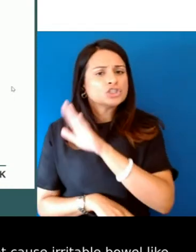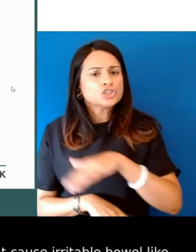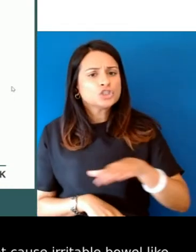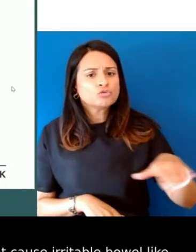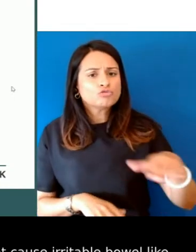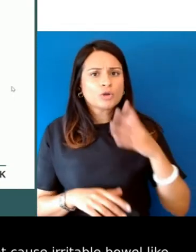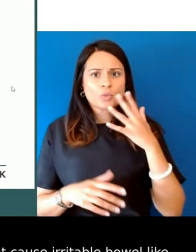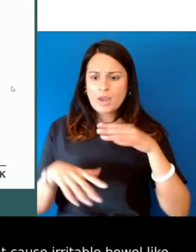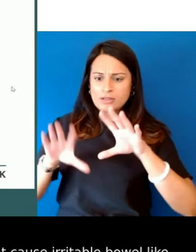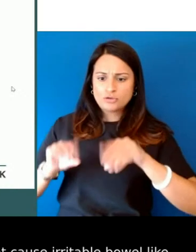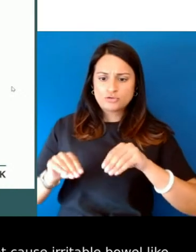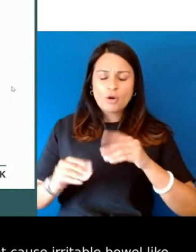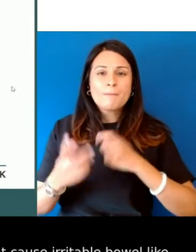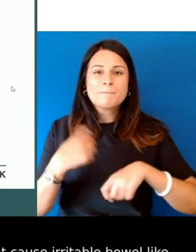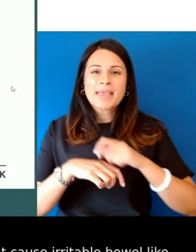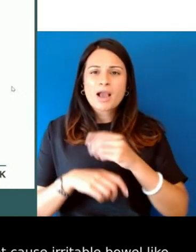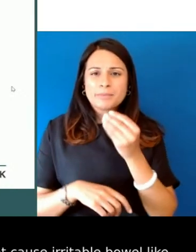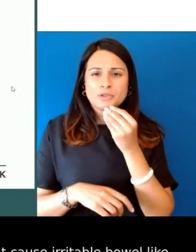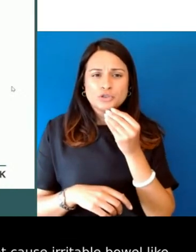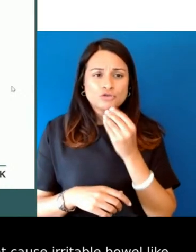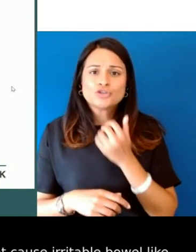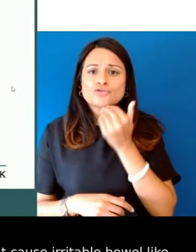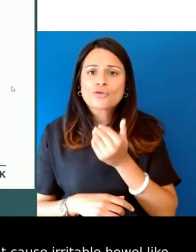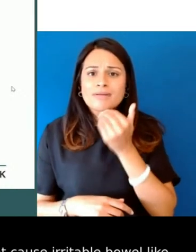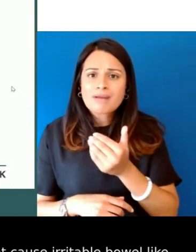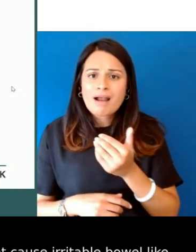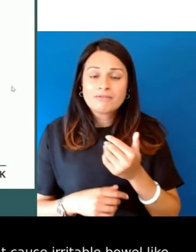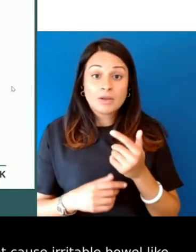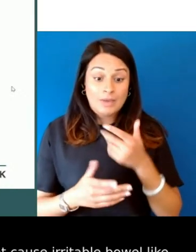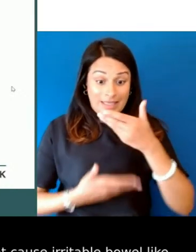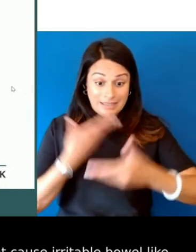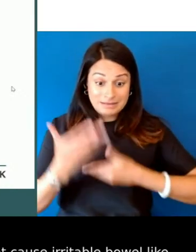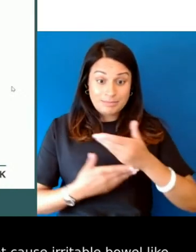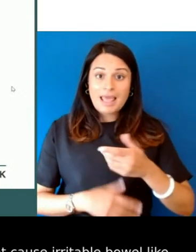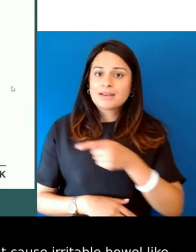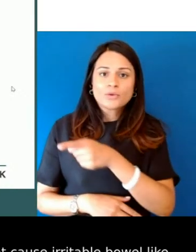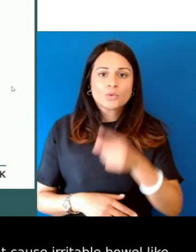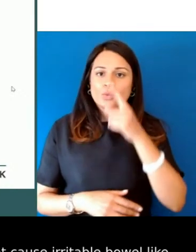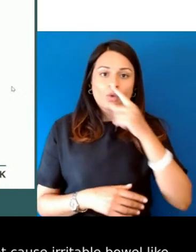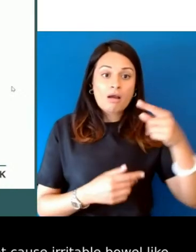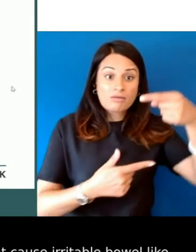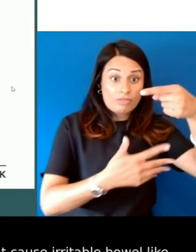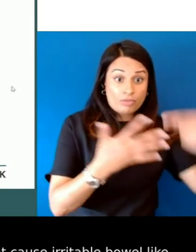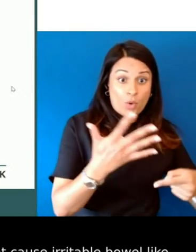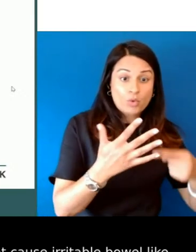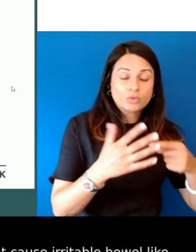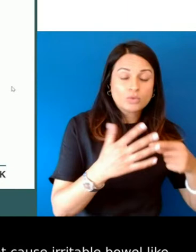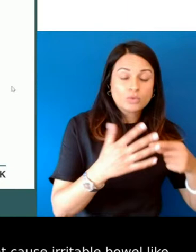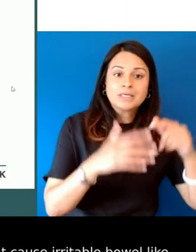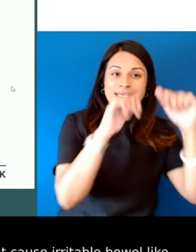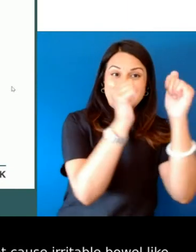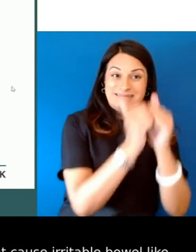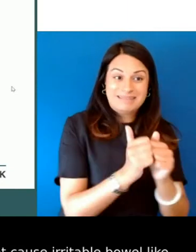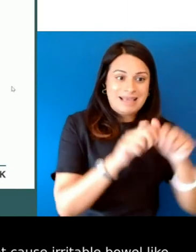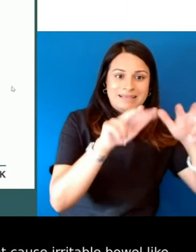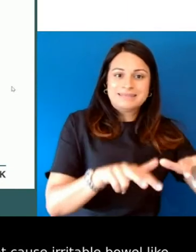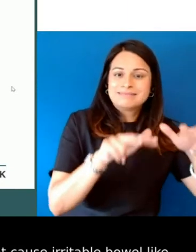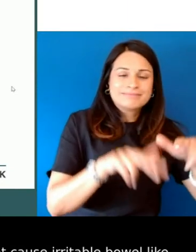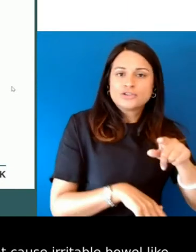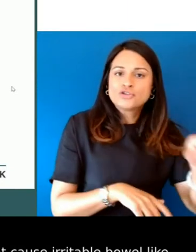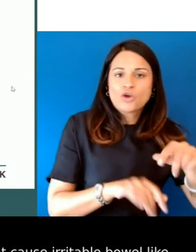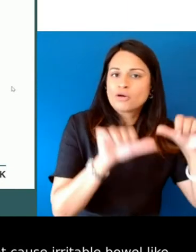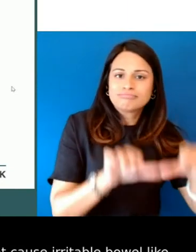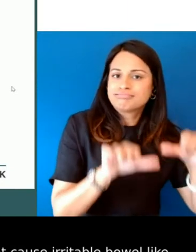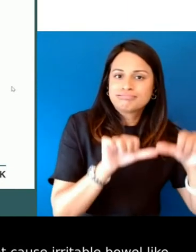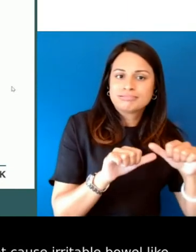nutritional deficits so explain to your patients those are not validated tests and there's a really useful um leaflet i've put at the bottom from the british